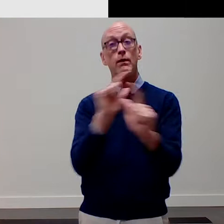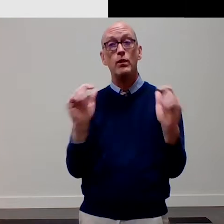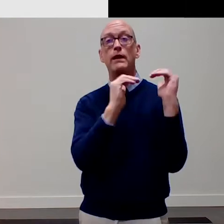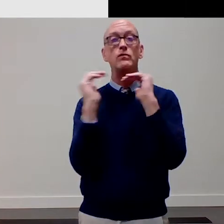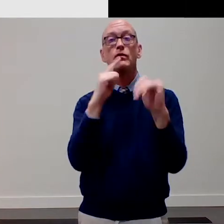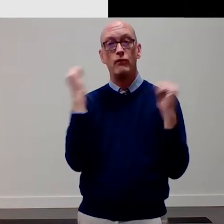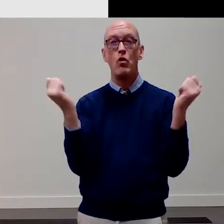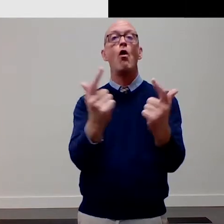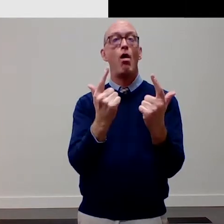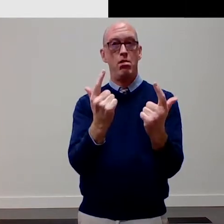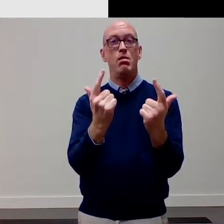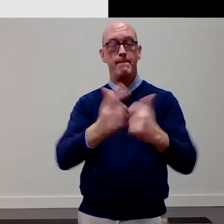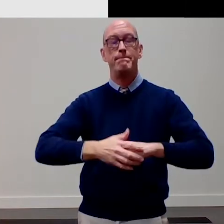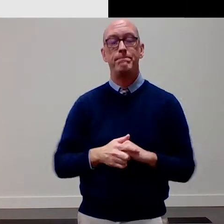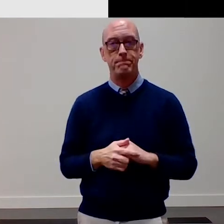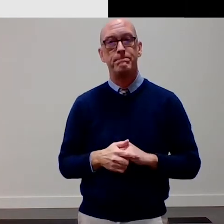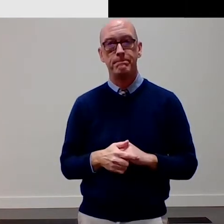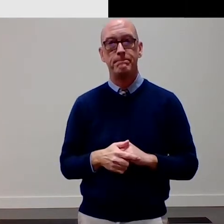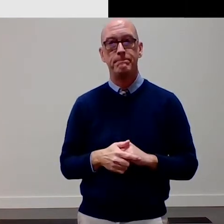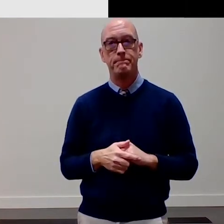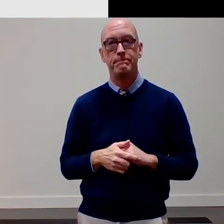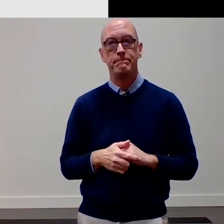Indivisible with liberty and justice for all.